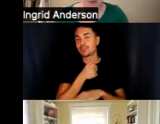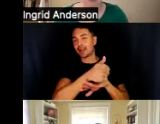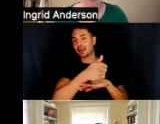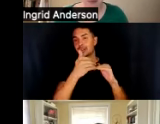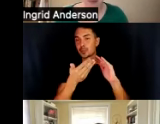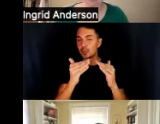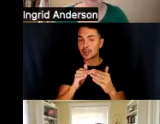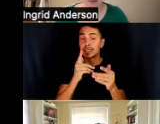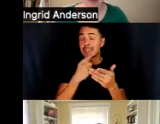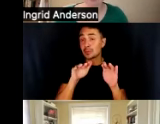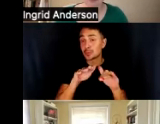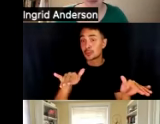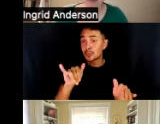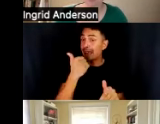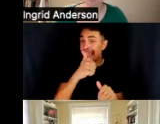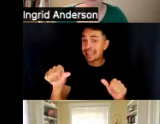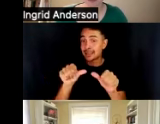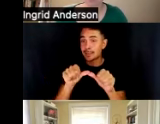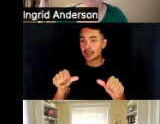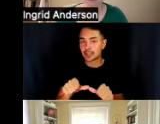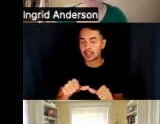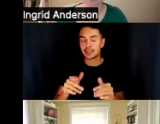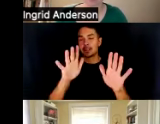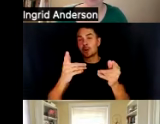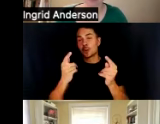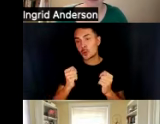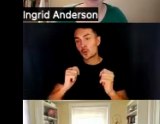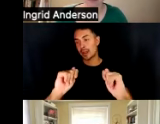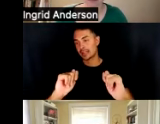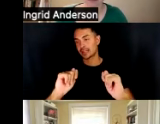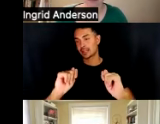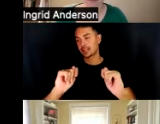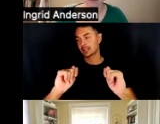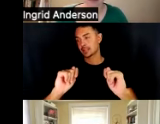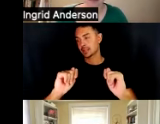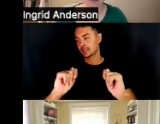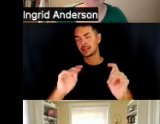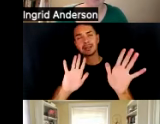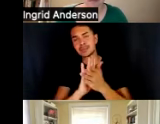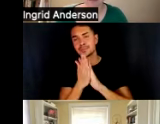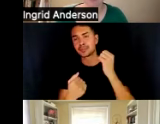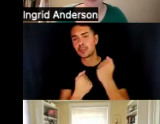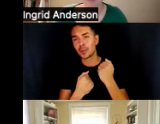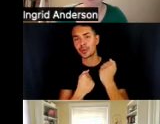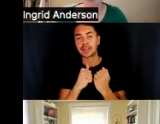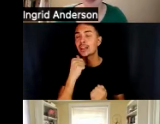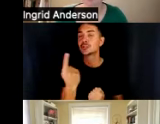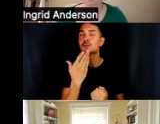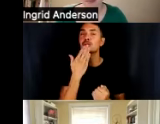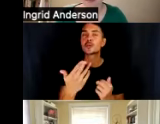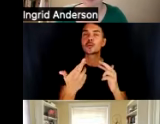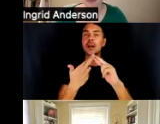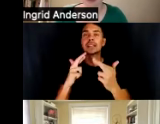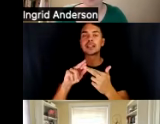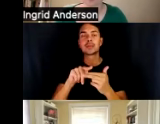any space, and really just trying to be supportive as like not only a good relative and a good